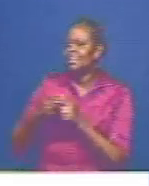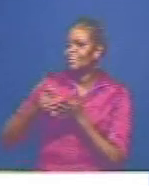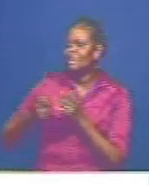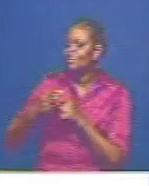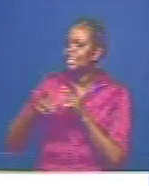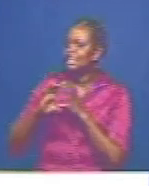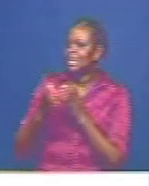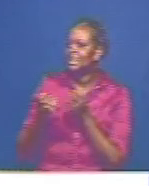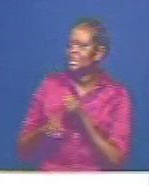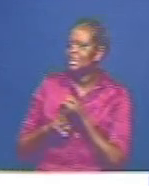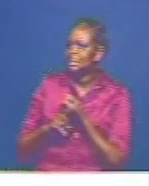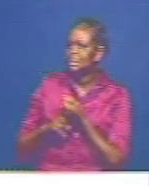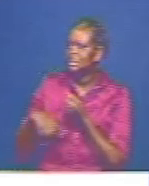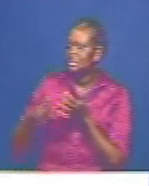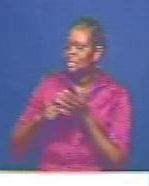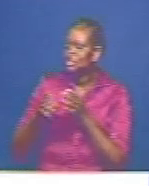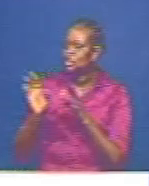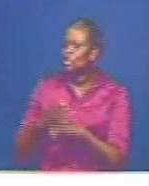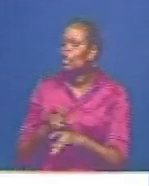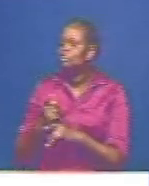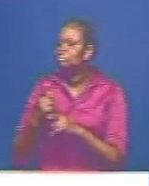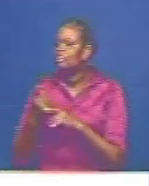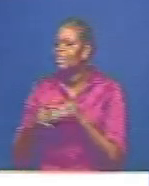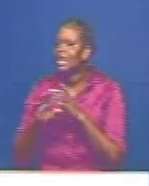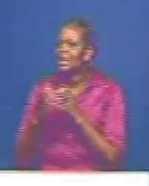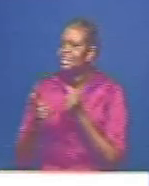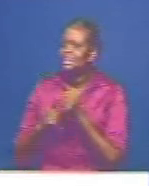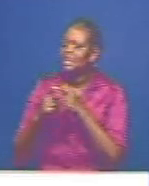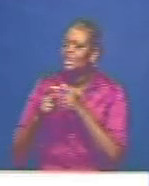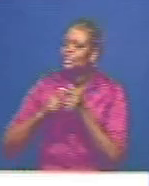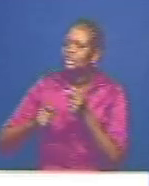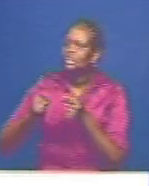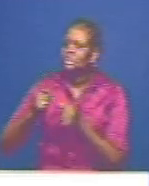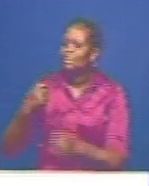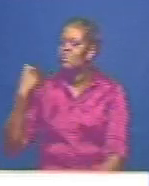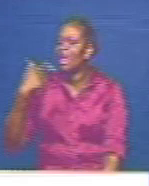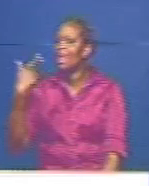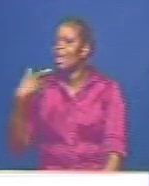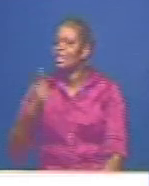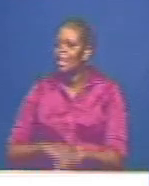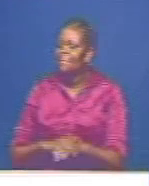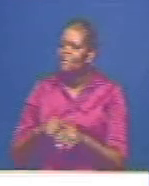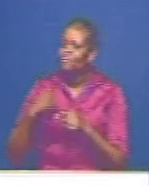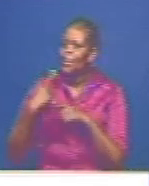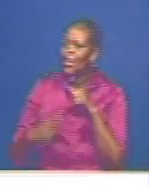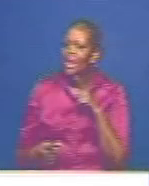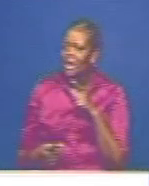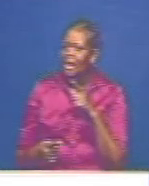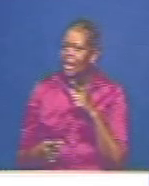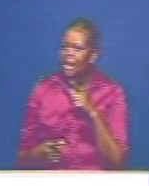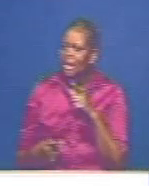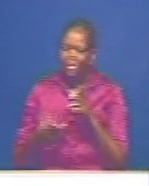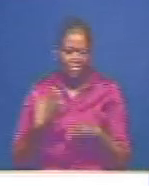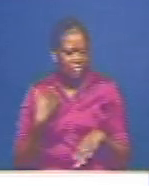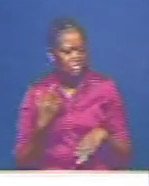class 6. Mm-hmm. I was writing songs, singing, and then I wrote my first rap when I was in Form 1. Mm-hmm. And then I delved now. Onyendo ilikuwa mna rap,